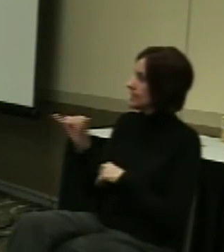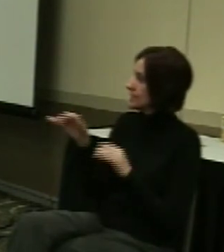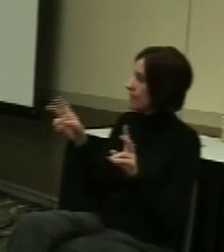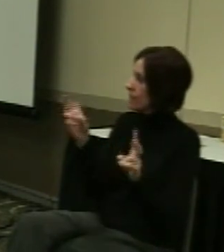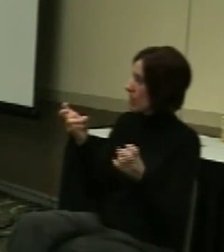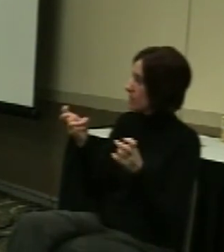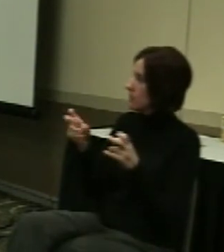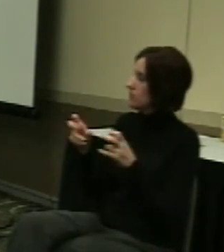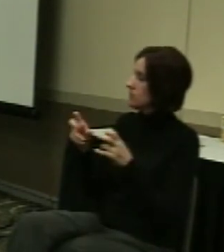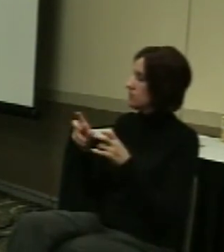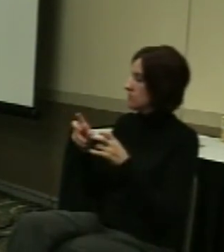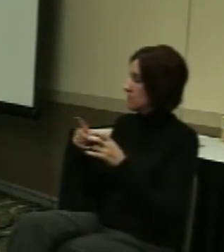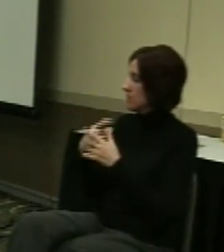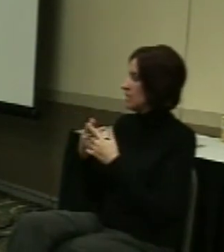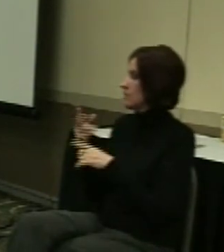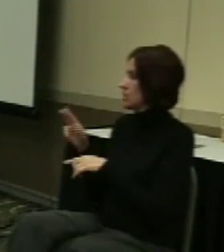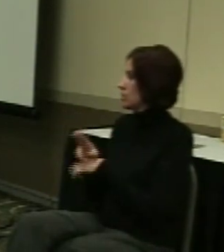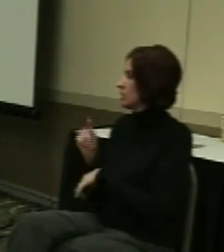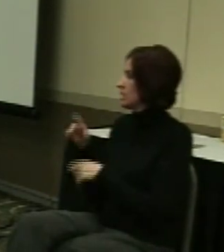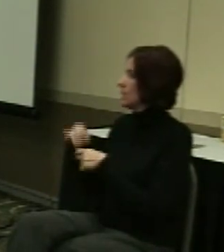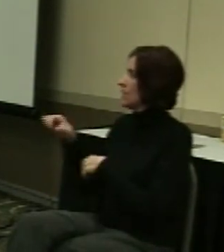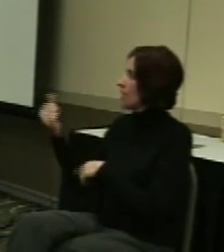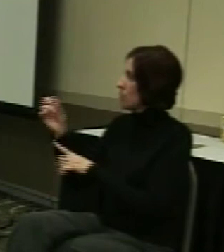content in another setting.